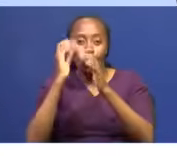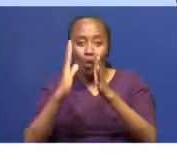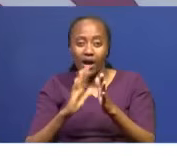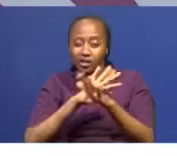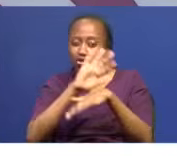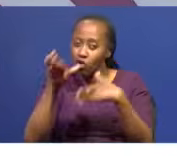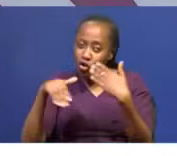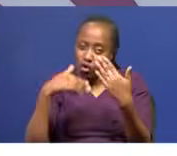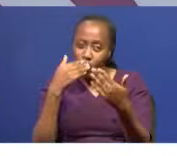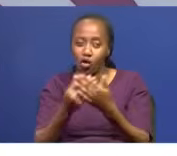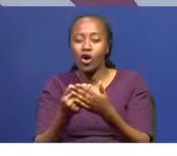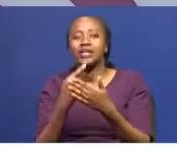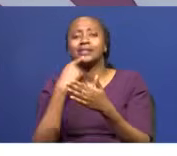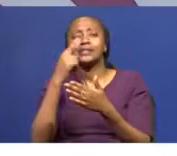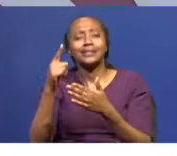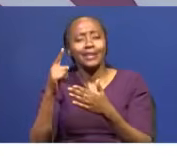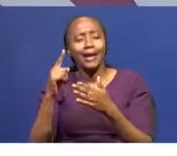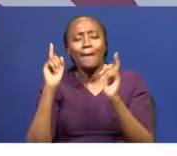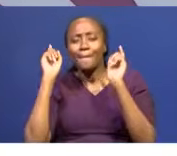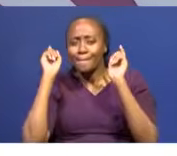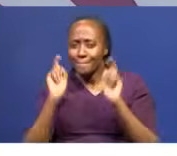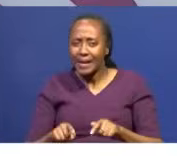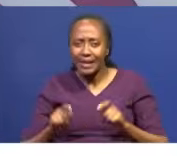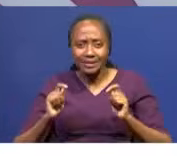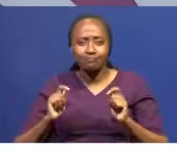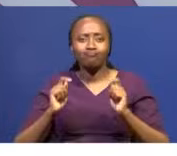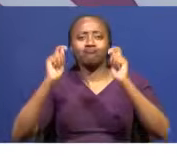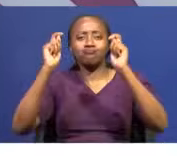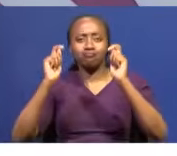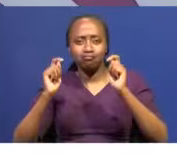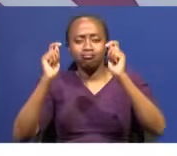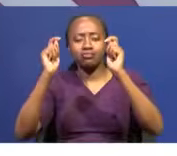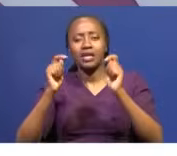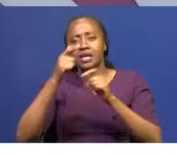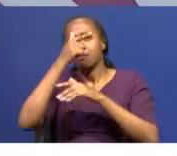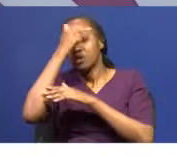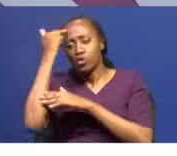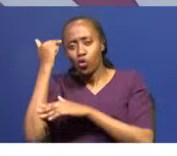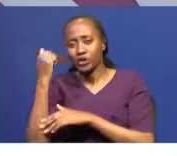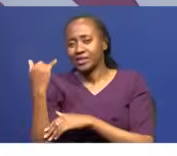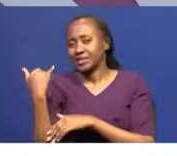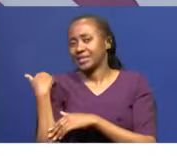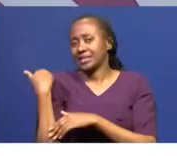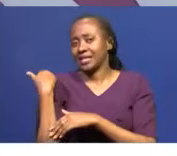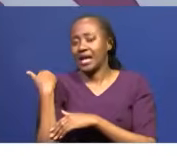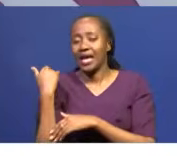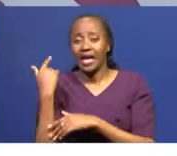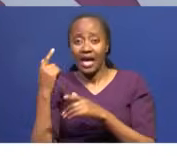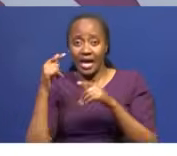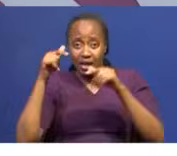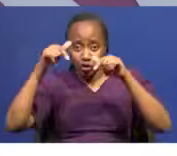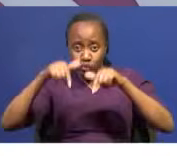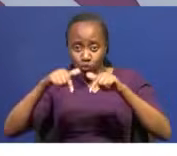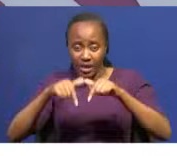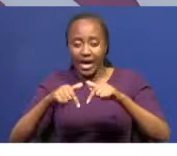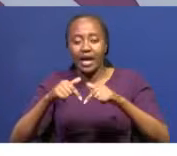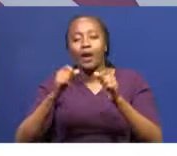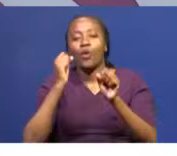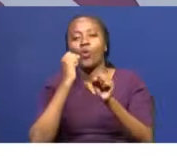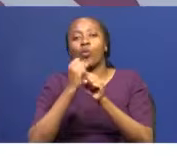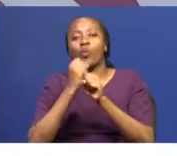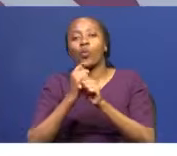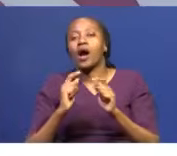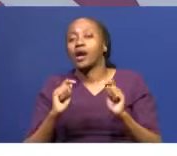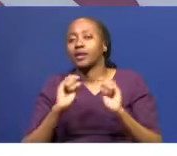who said they have resorted to industrial action after the lapse of Tuesday's deadline for the government to remit the pending